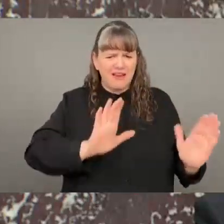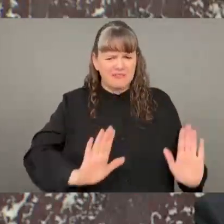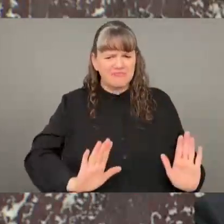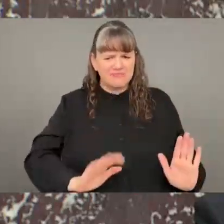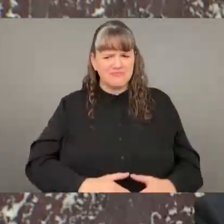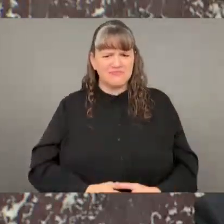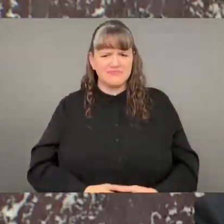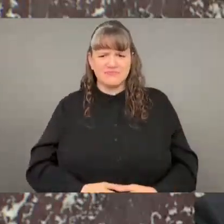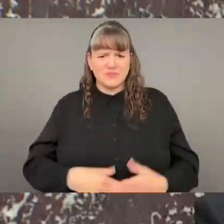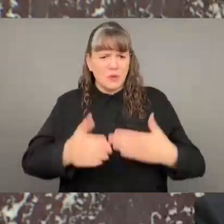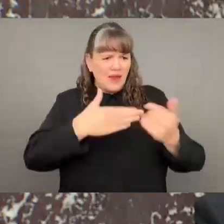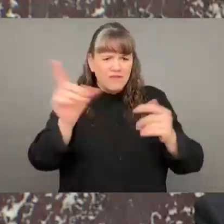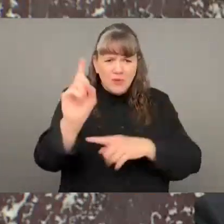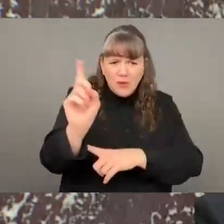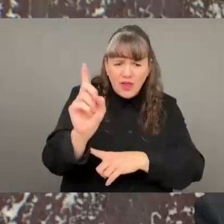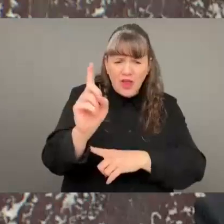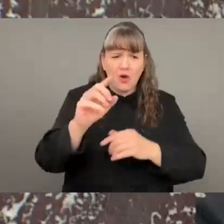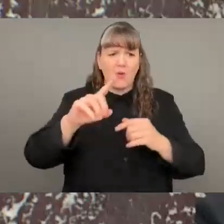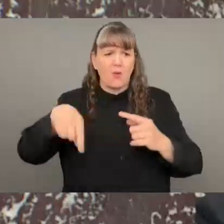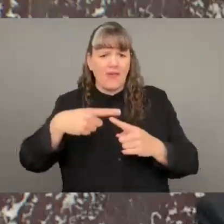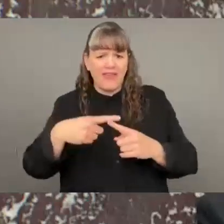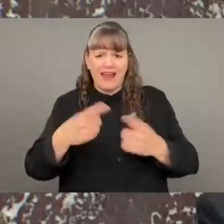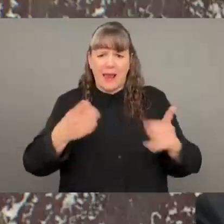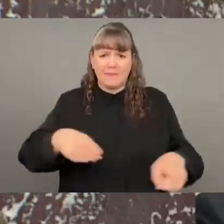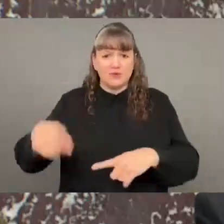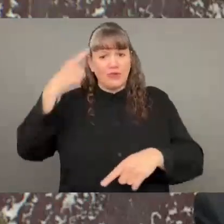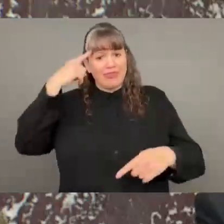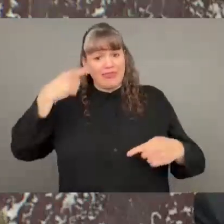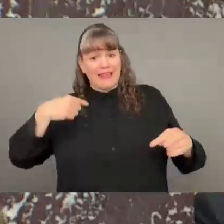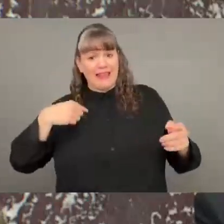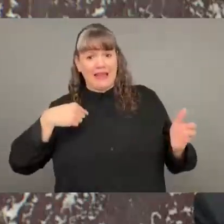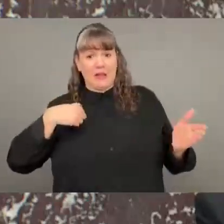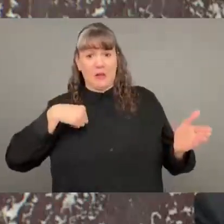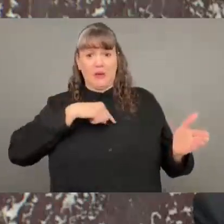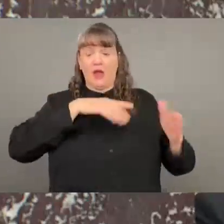free is contrary to the facts.